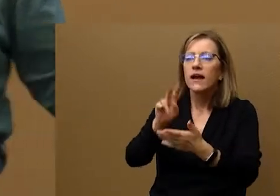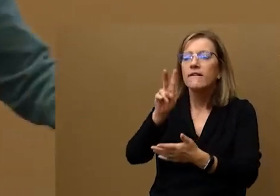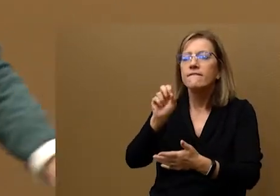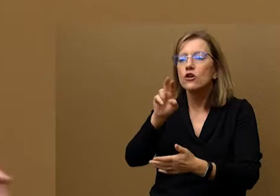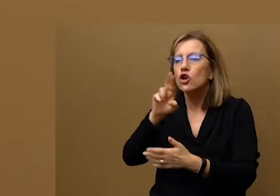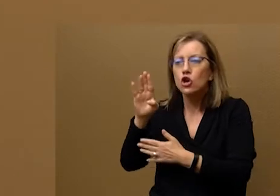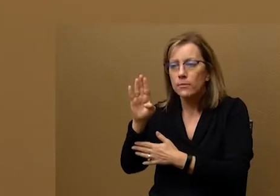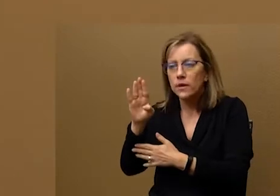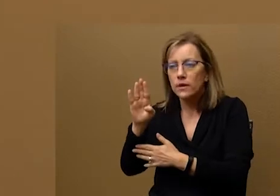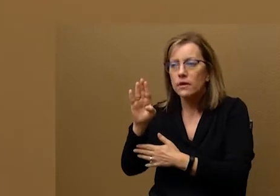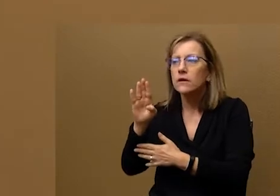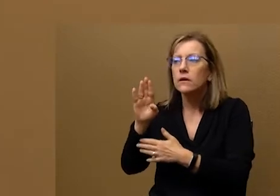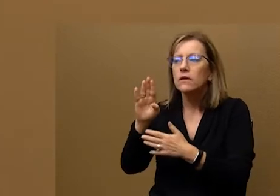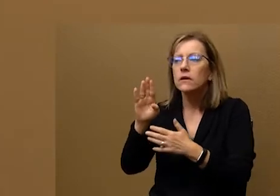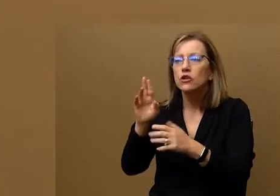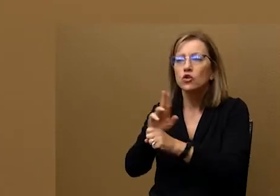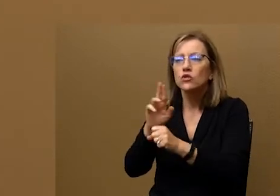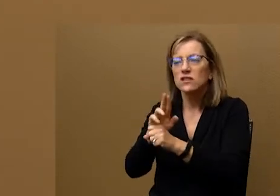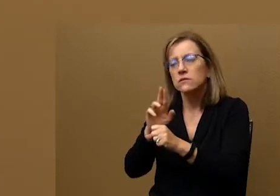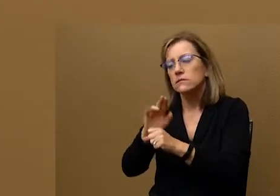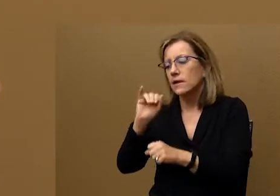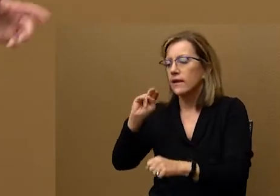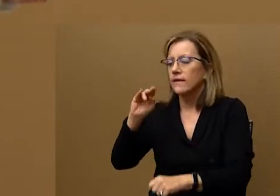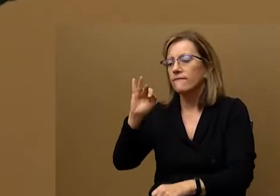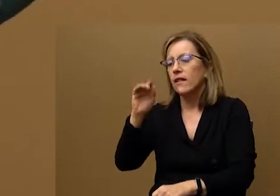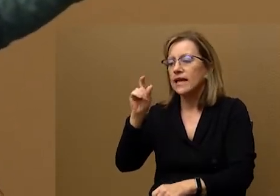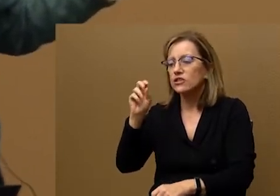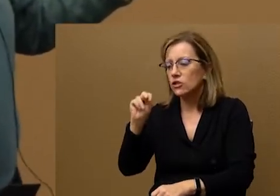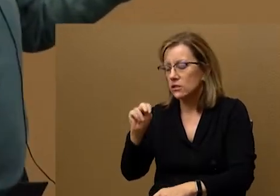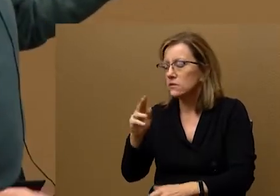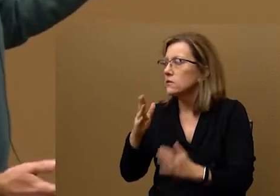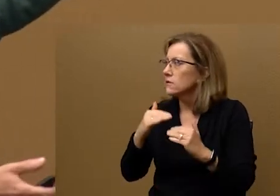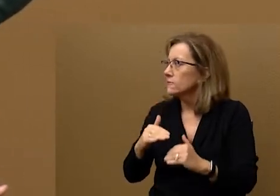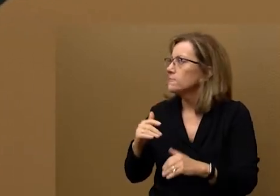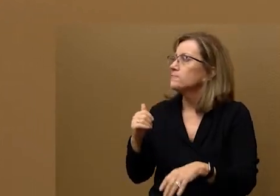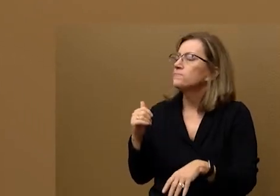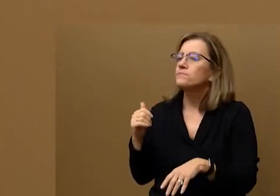inflection. Those type of things are absent.